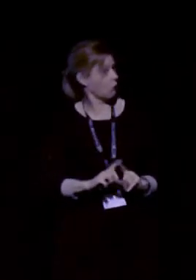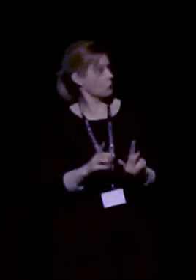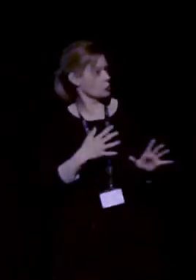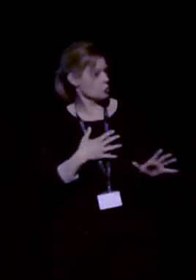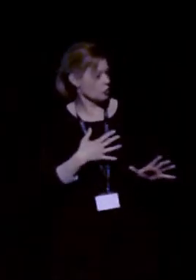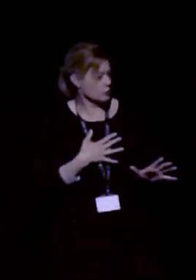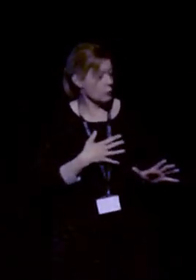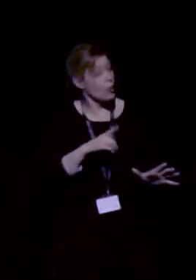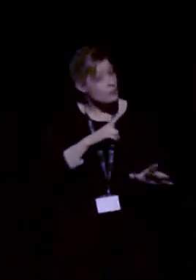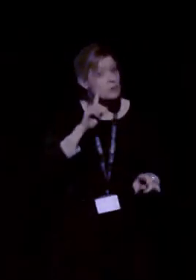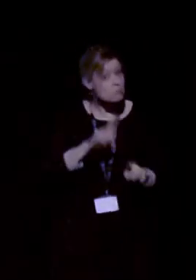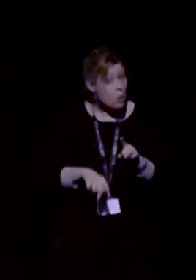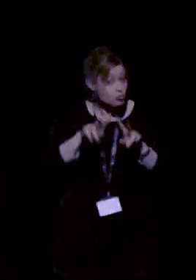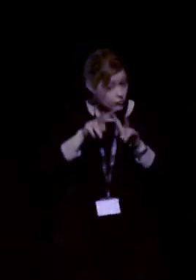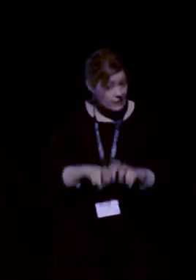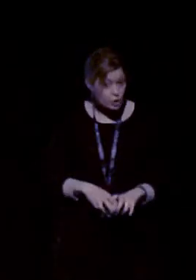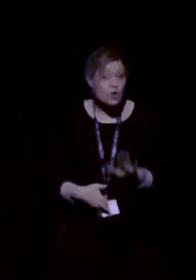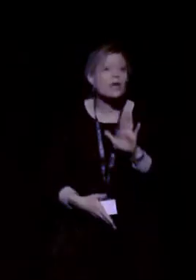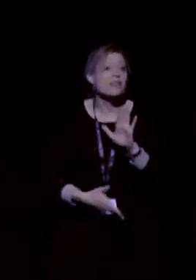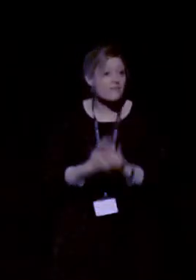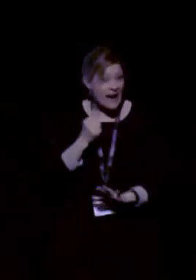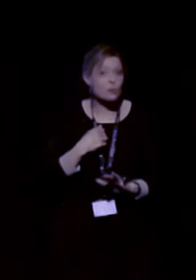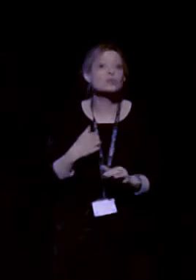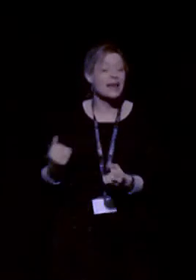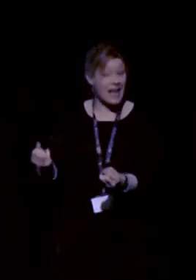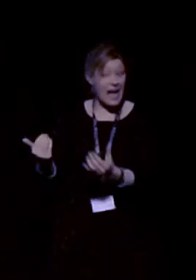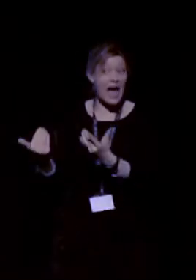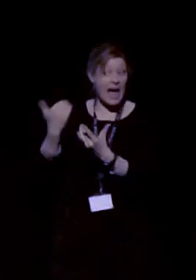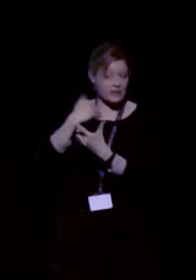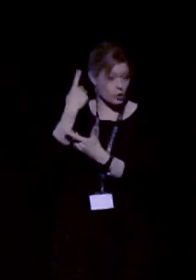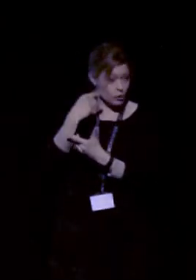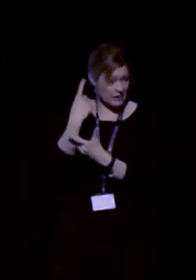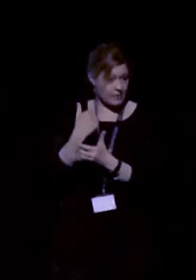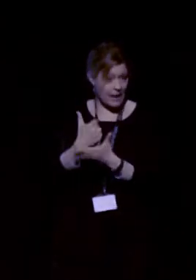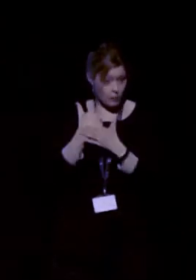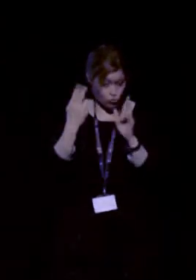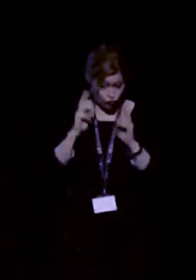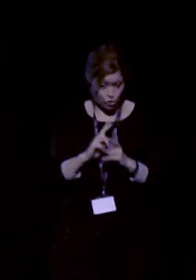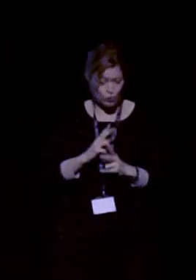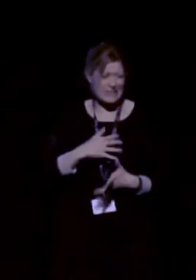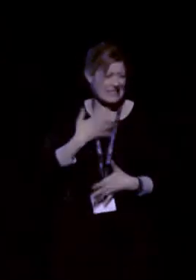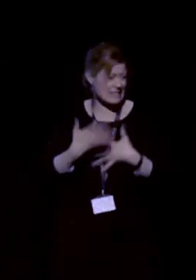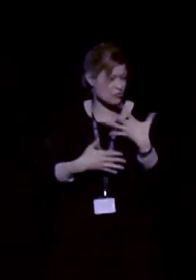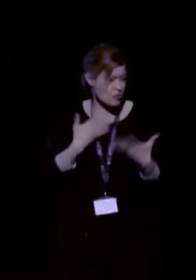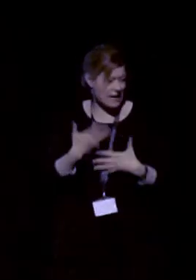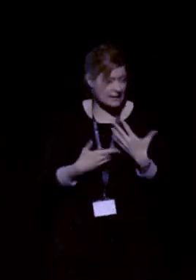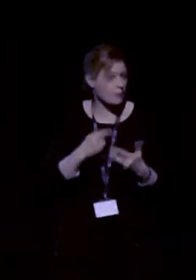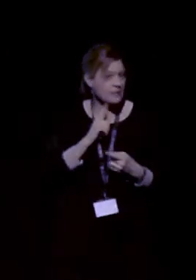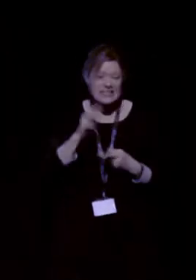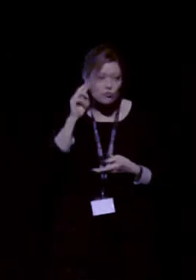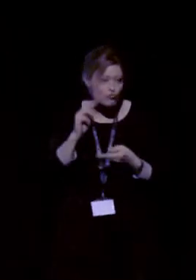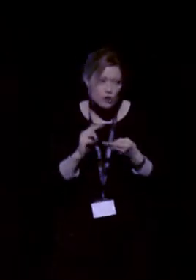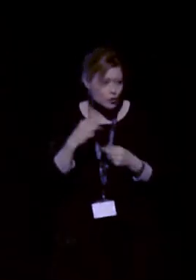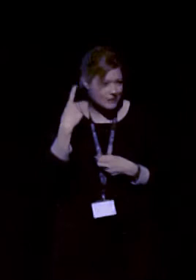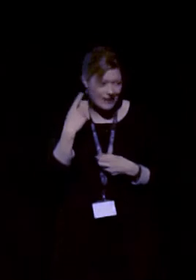that external sounds reduce the distress from tinnitus, but don't actually make it less loud. In this study, they